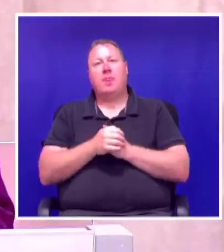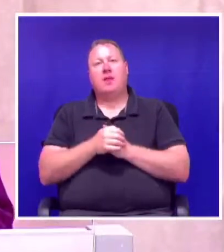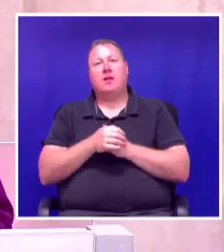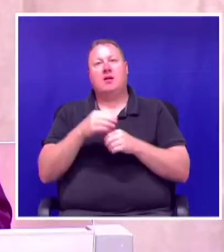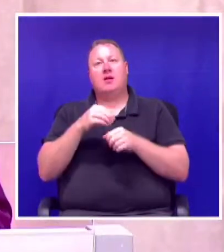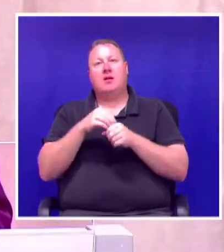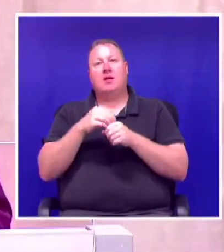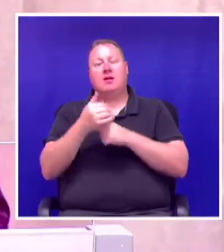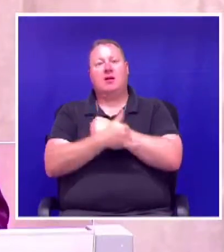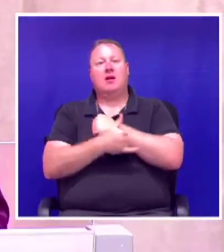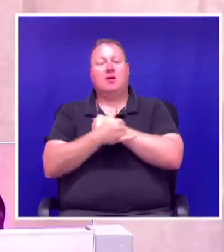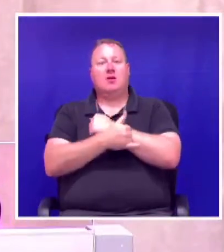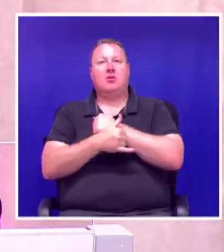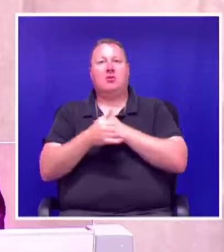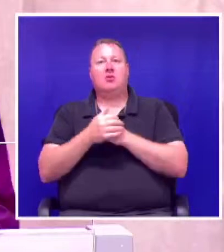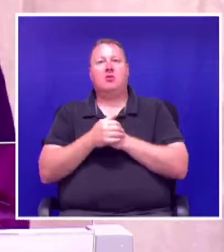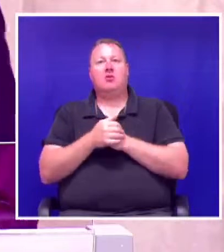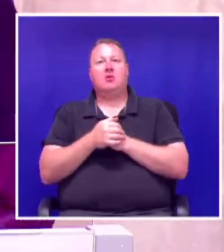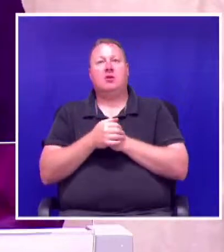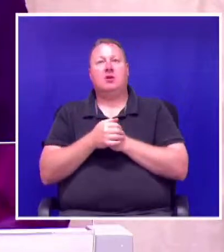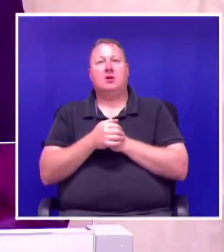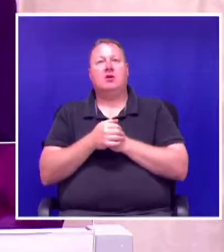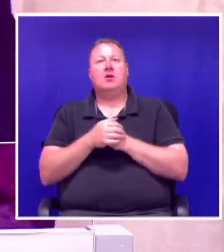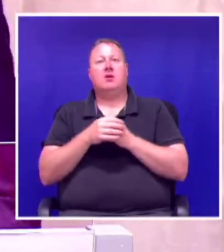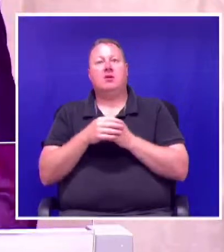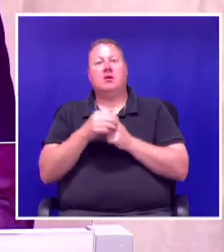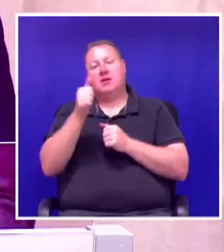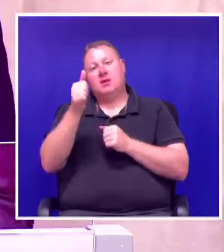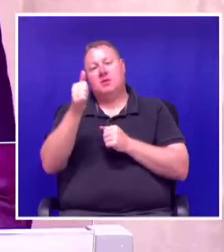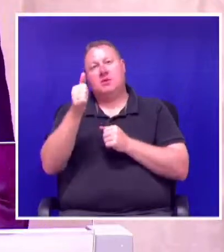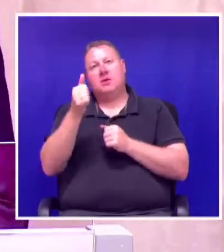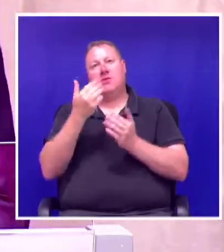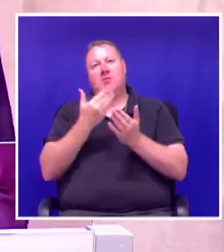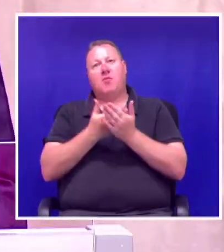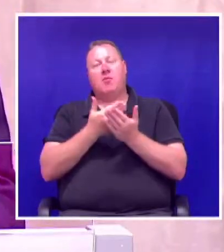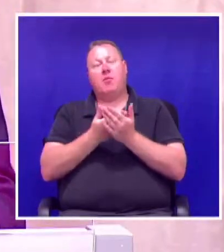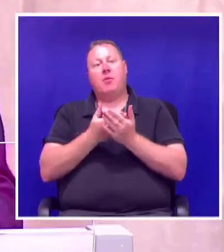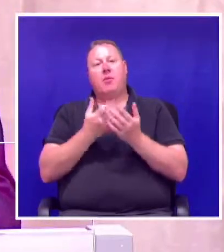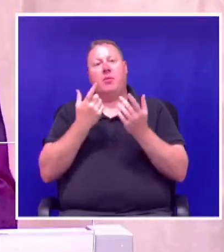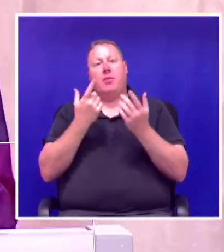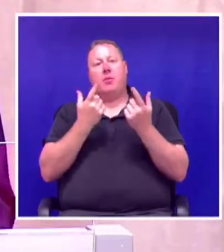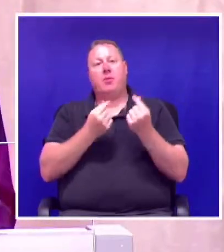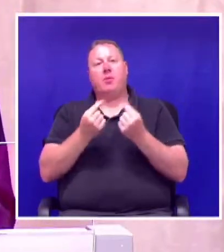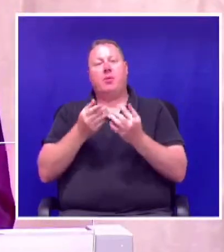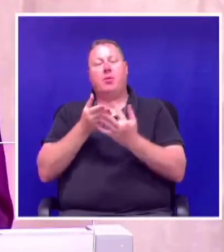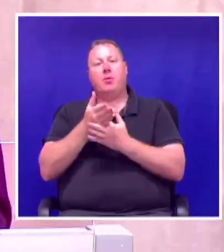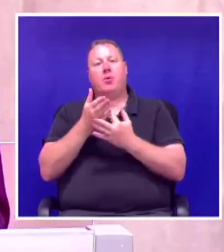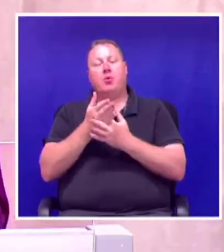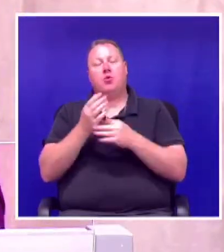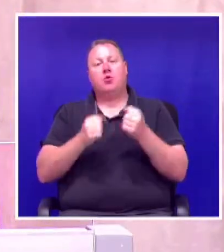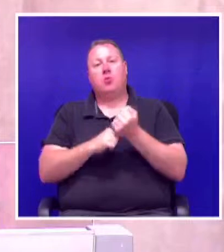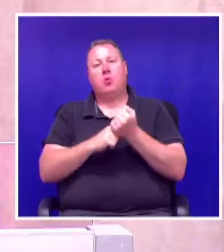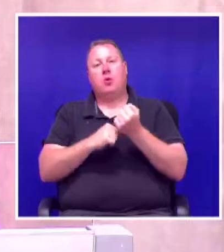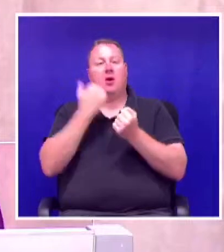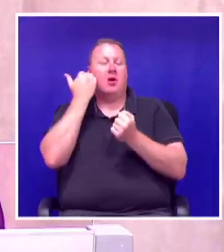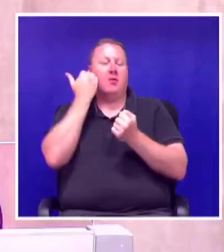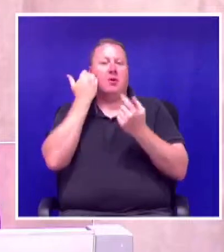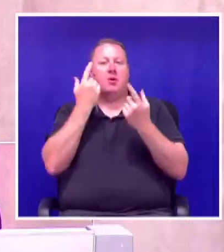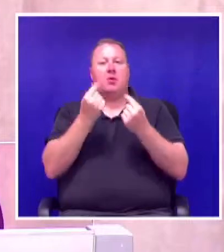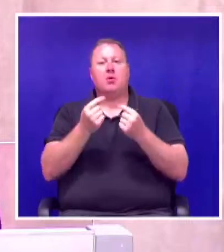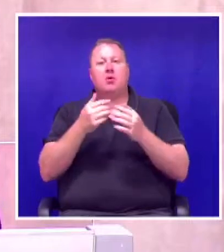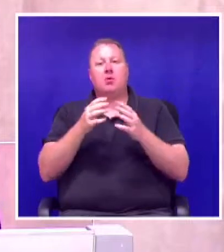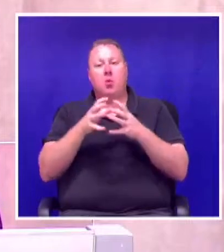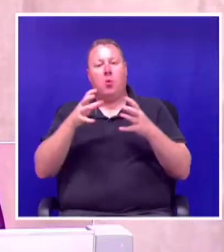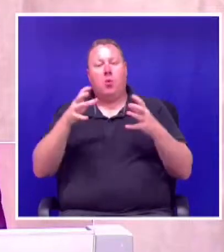country, and make sure that they themselves, through the support they get from government, can grow those